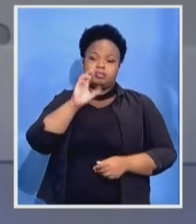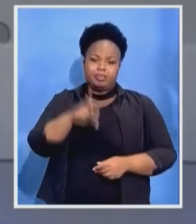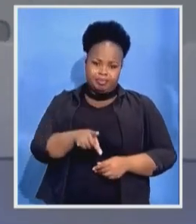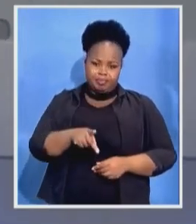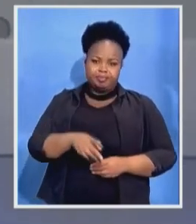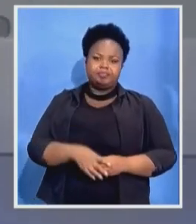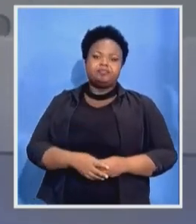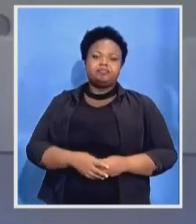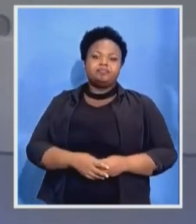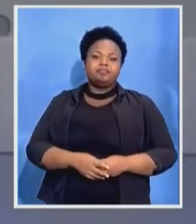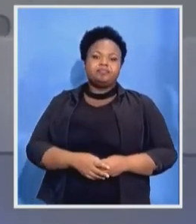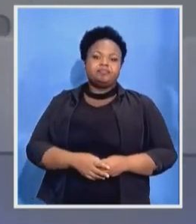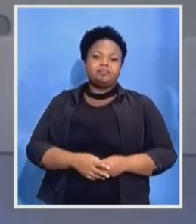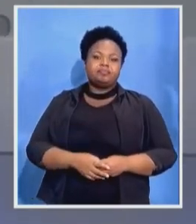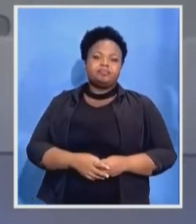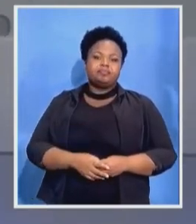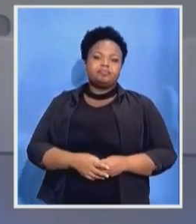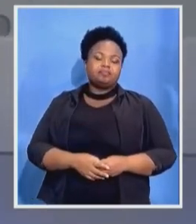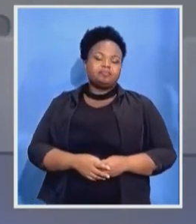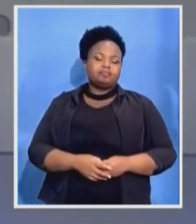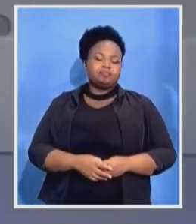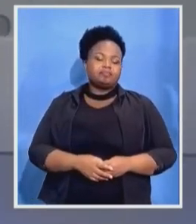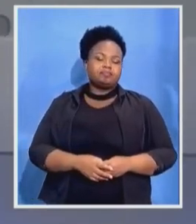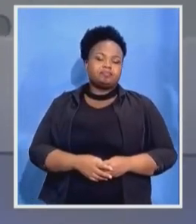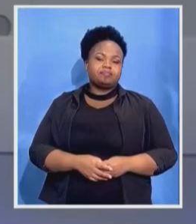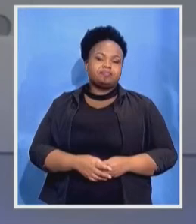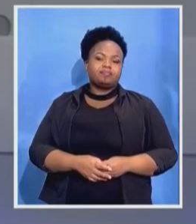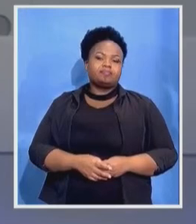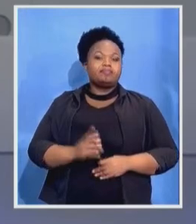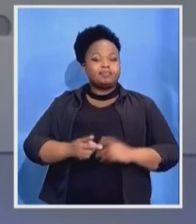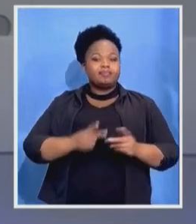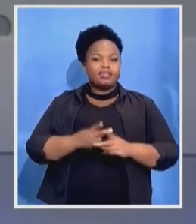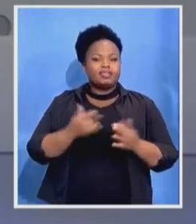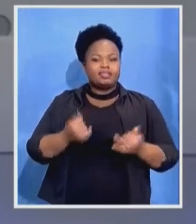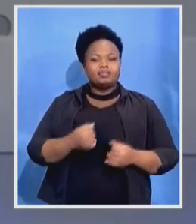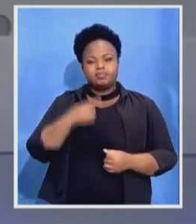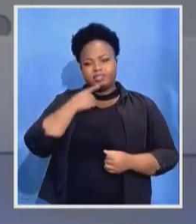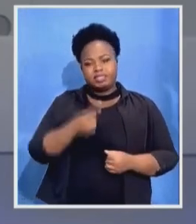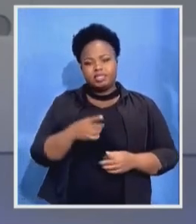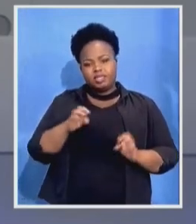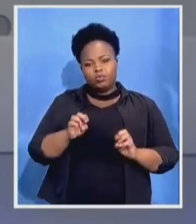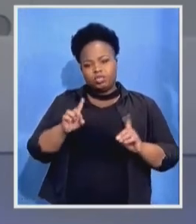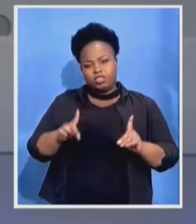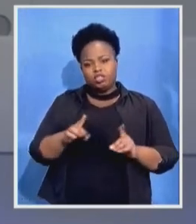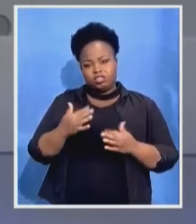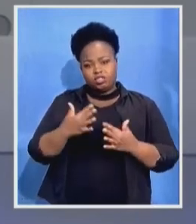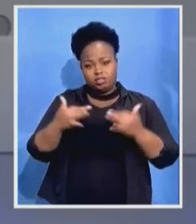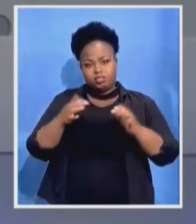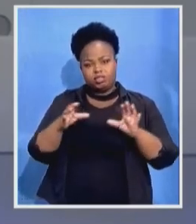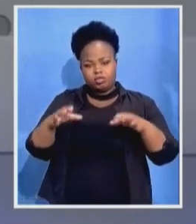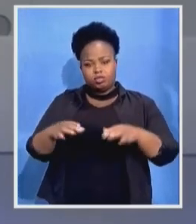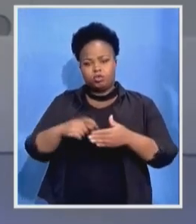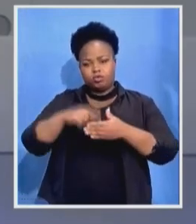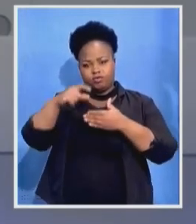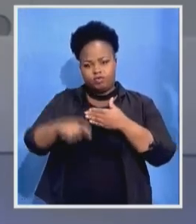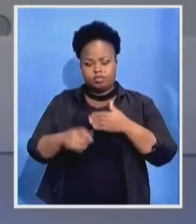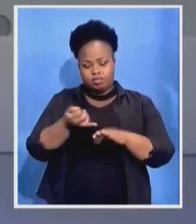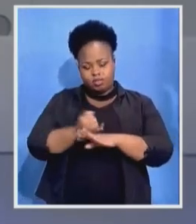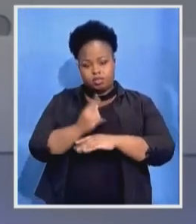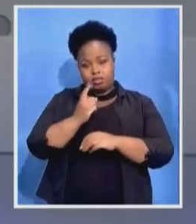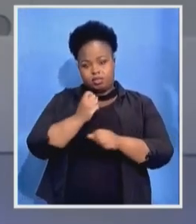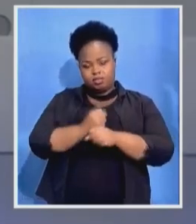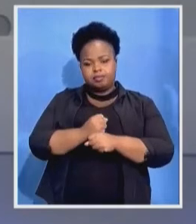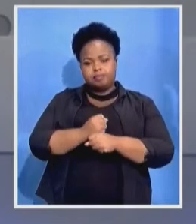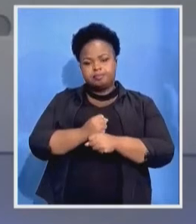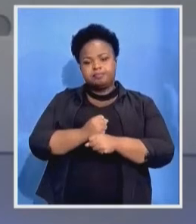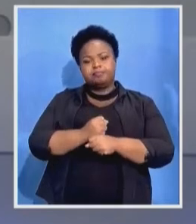we're told, will be also convening an education session and conference early next year to reflect on curriculum